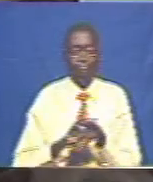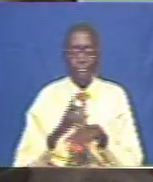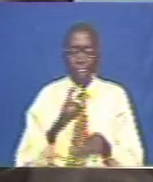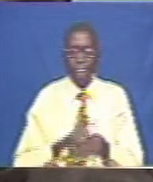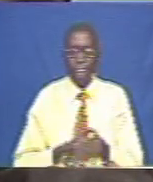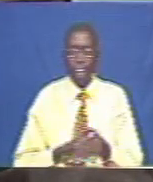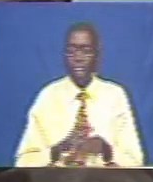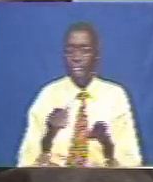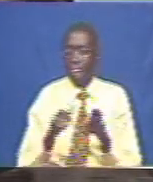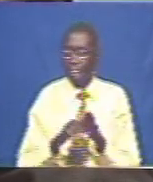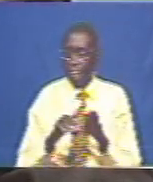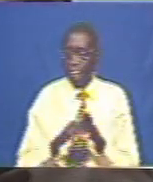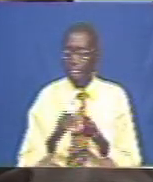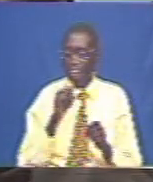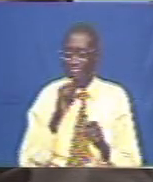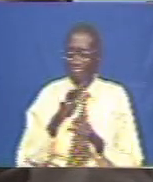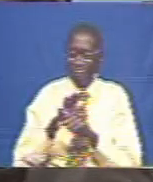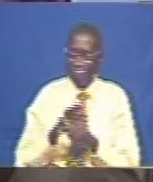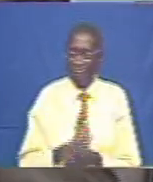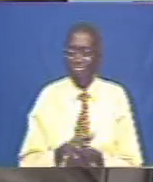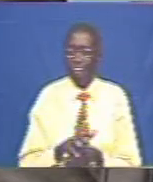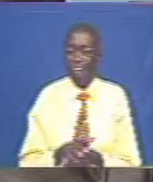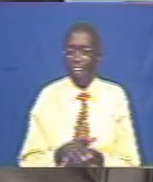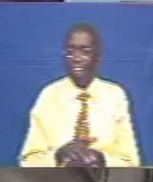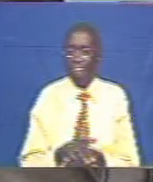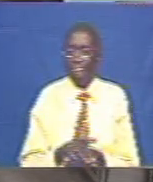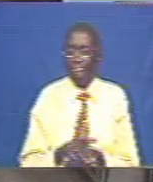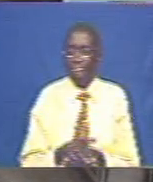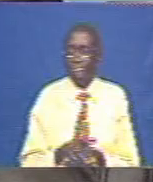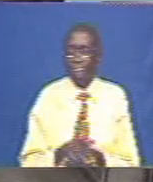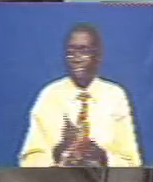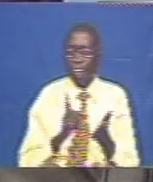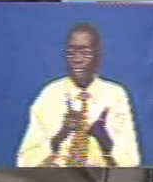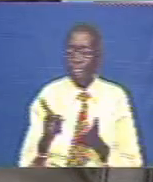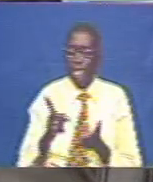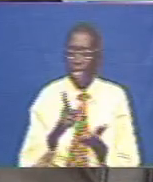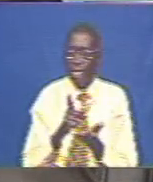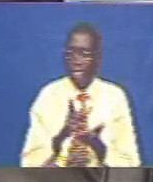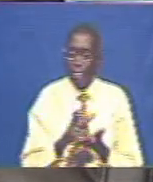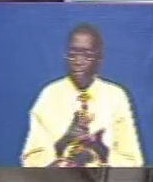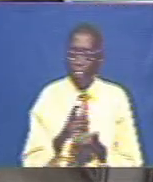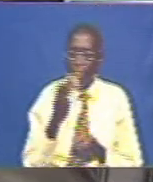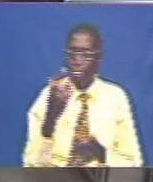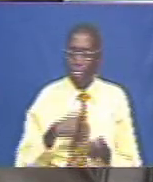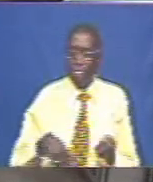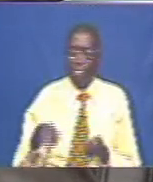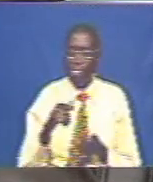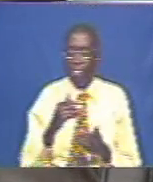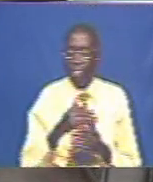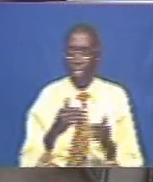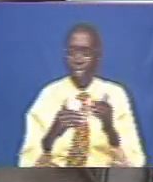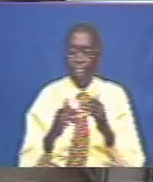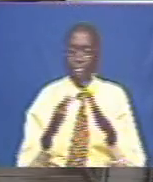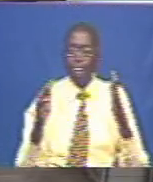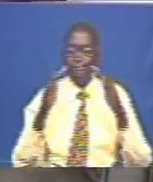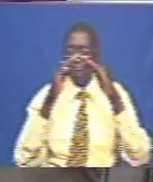the members are not straining in terms of repaying the loans. Because already we are putting up more